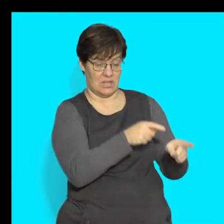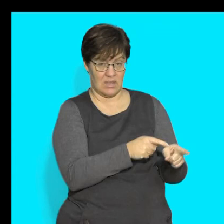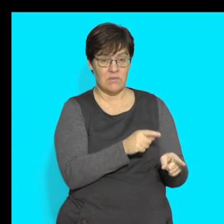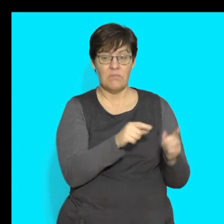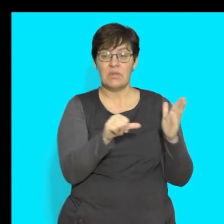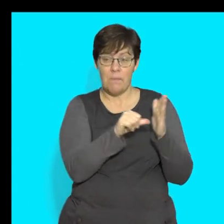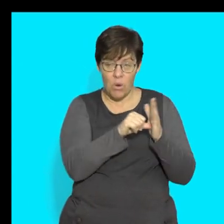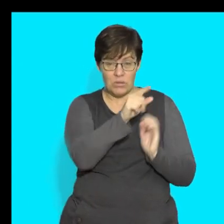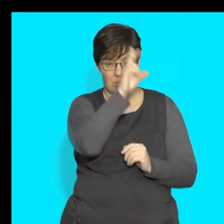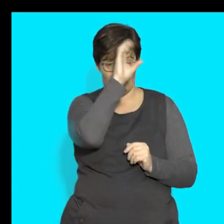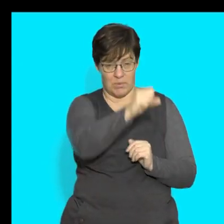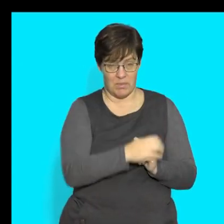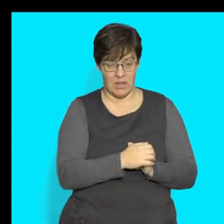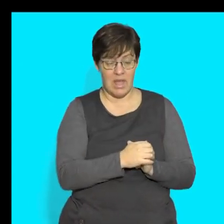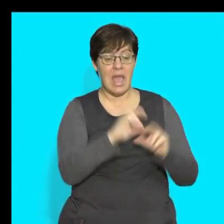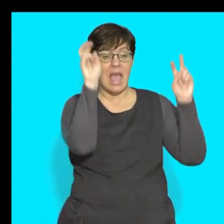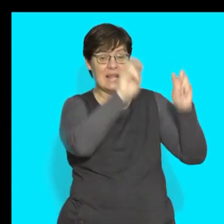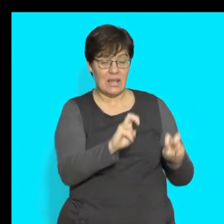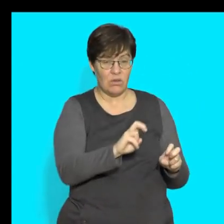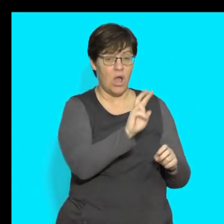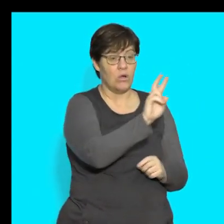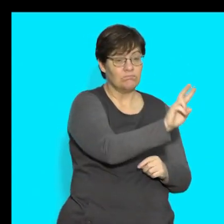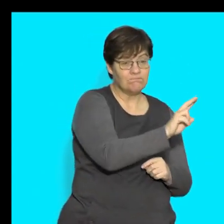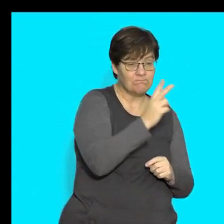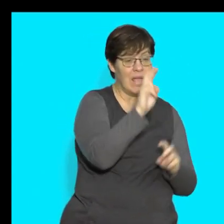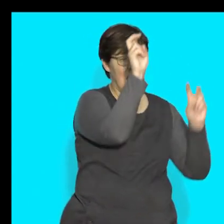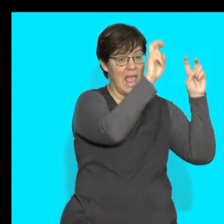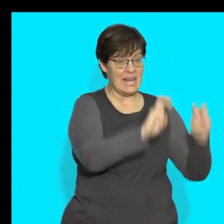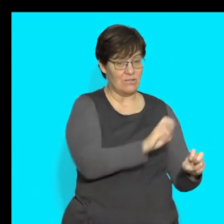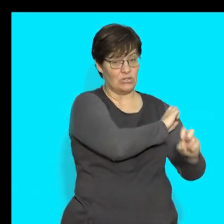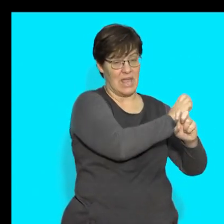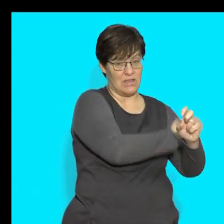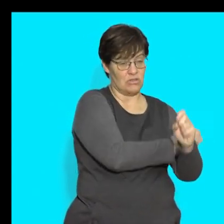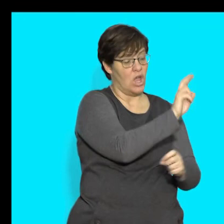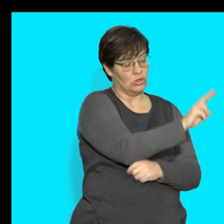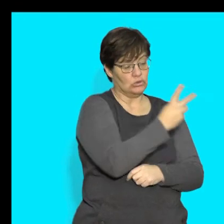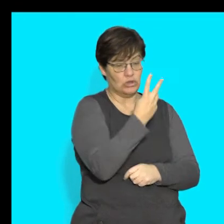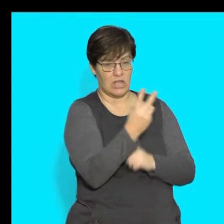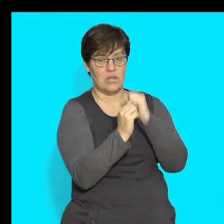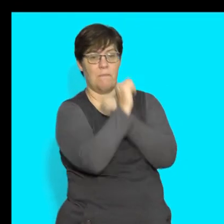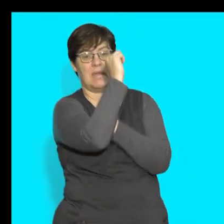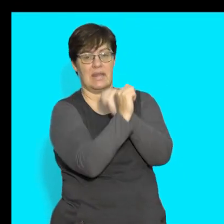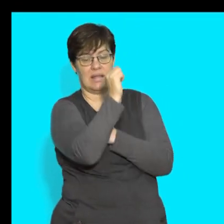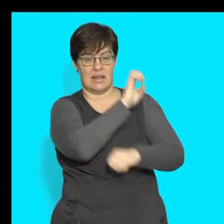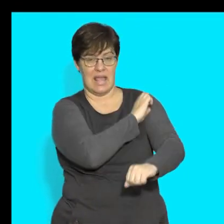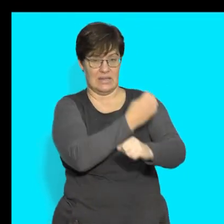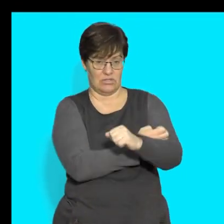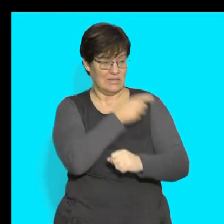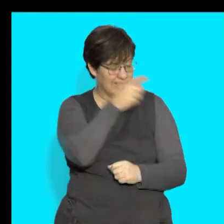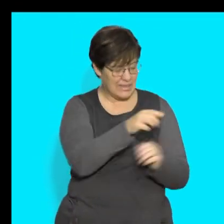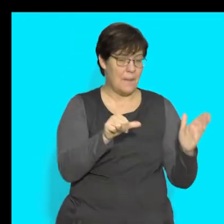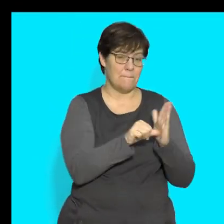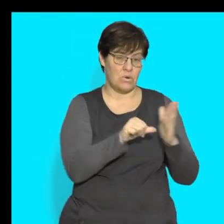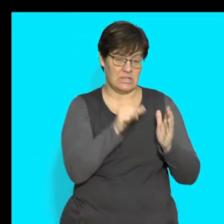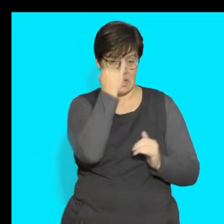effect, here are the important things you need to remember. An electric motor transforms electrical energy to